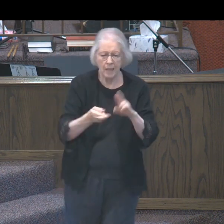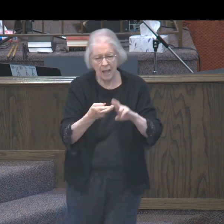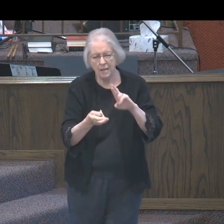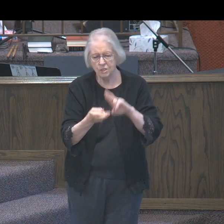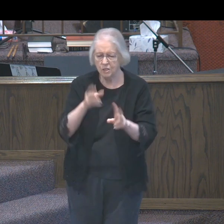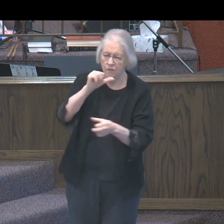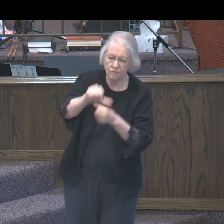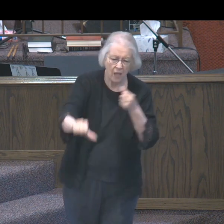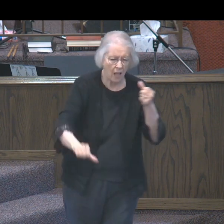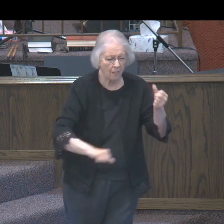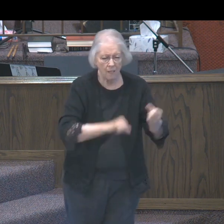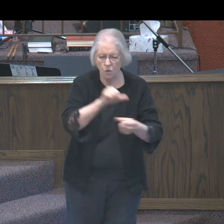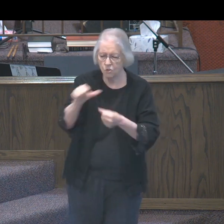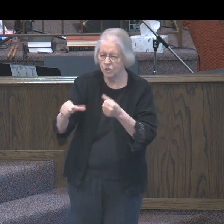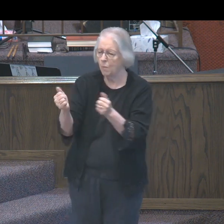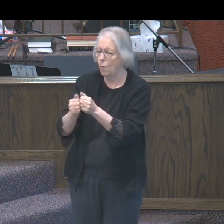I pray this morning